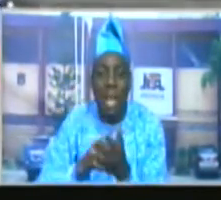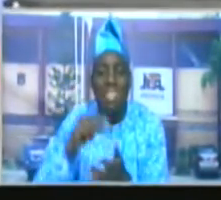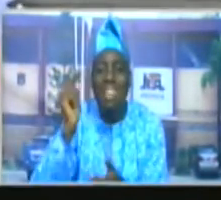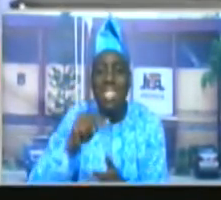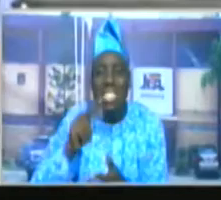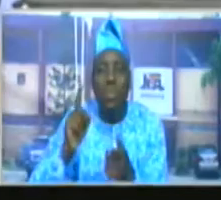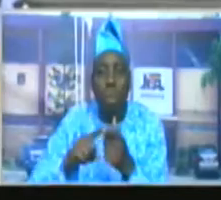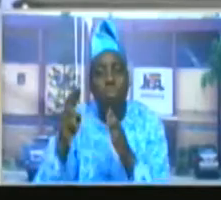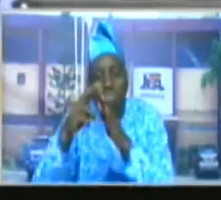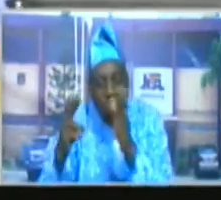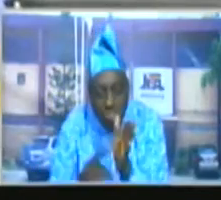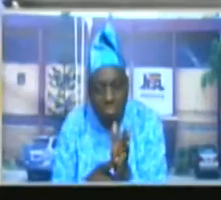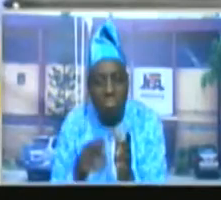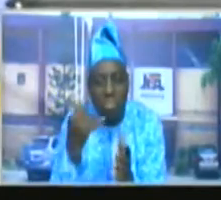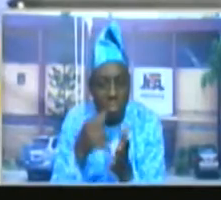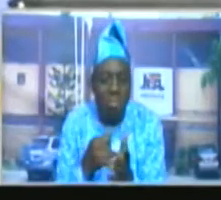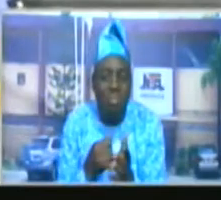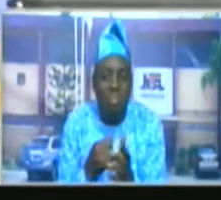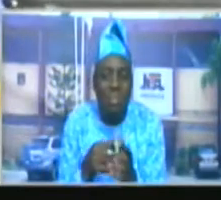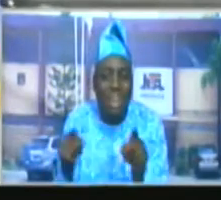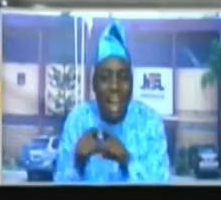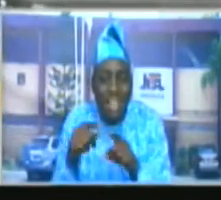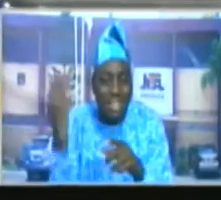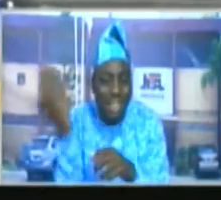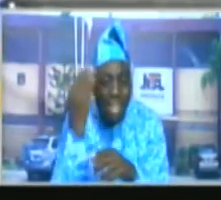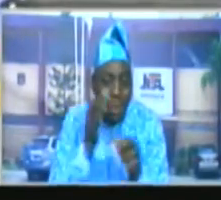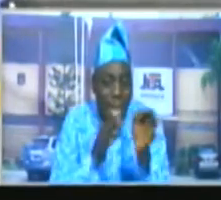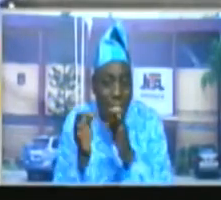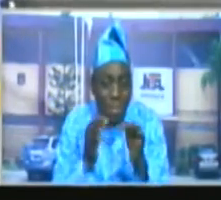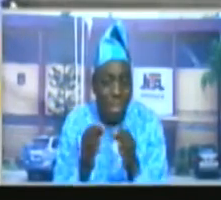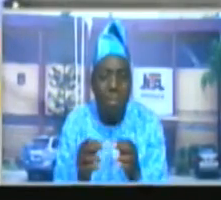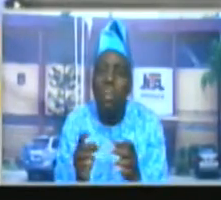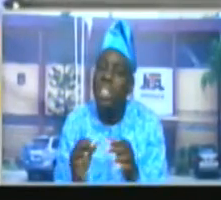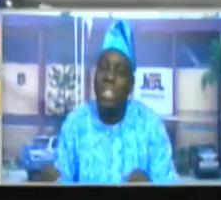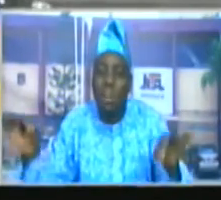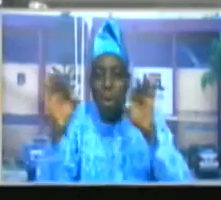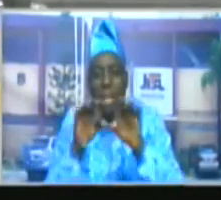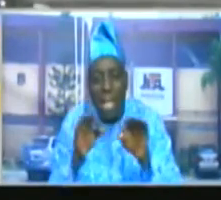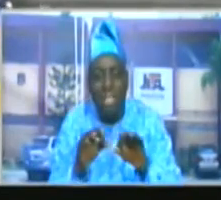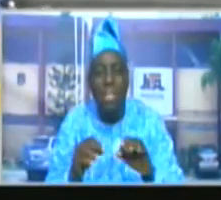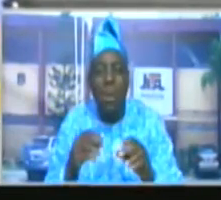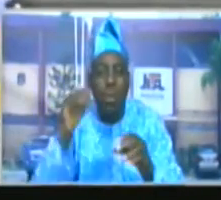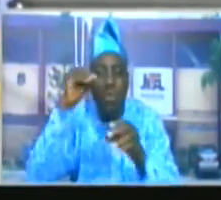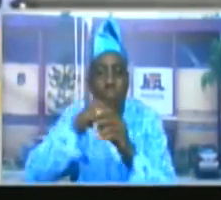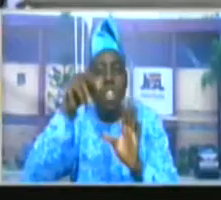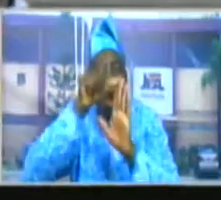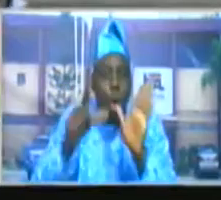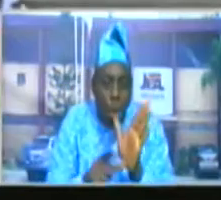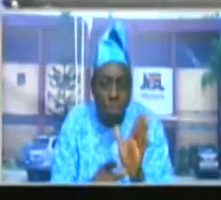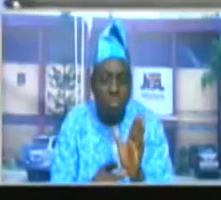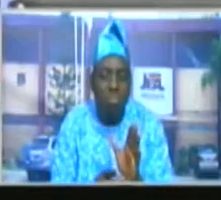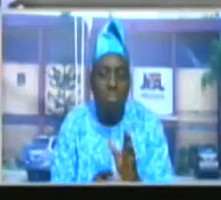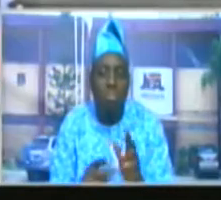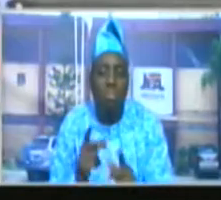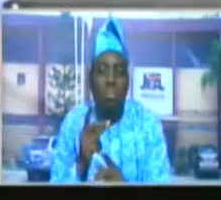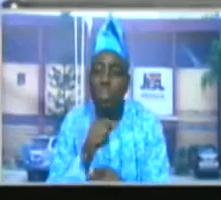it, and like what the lecturer said, co-regulation is key. It should not be one-sided. It's not to be seen as if we're